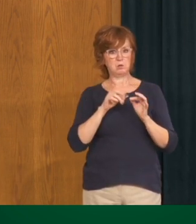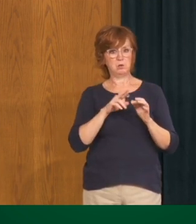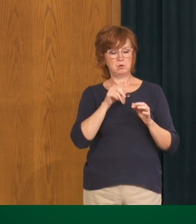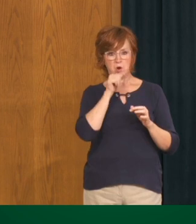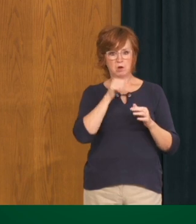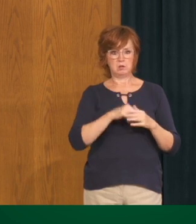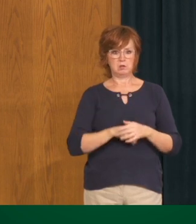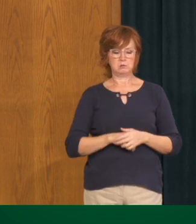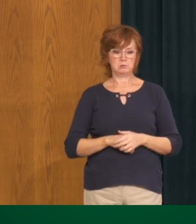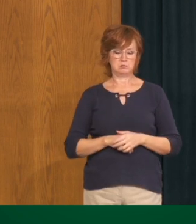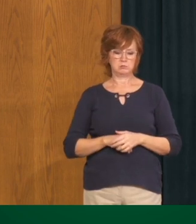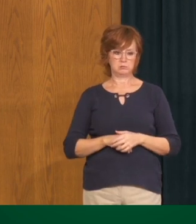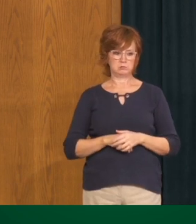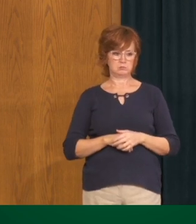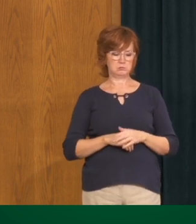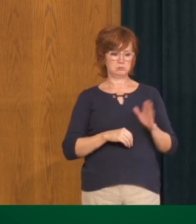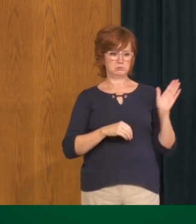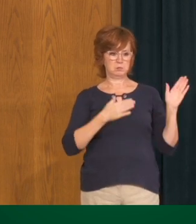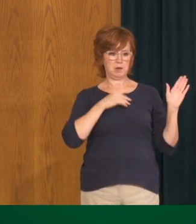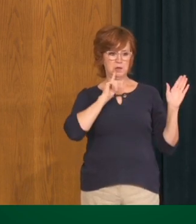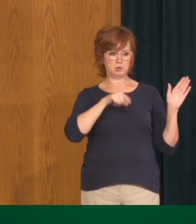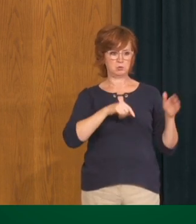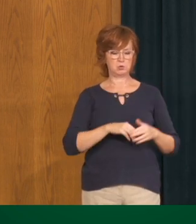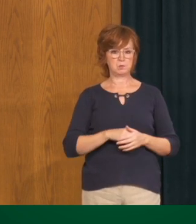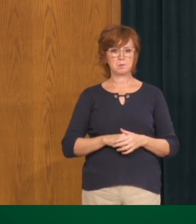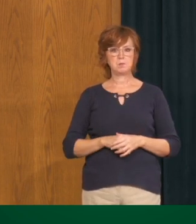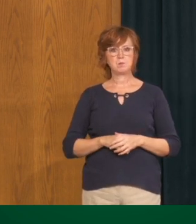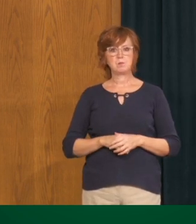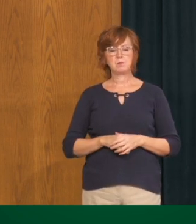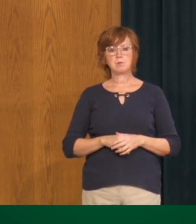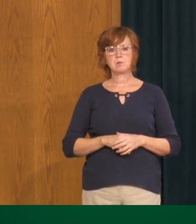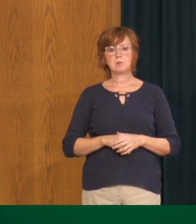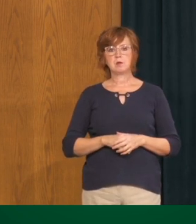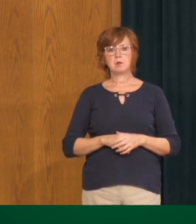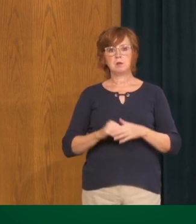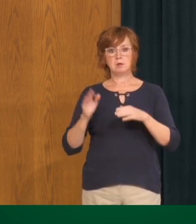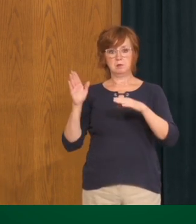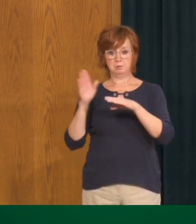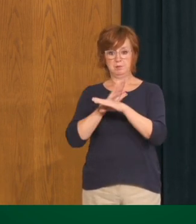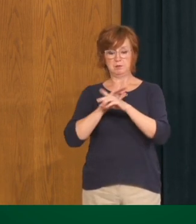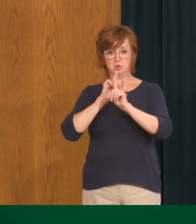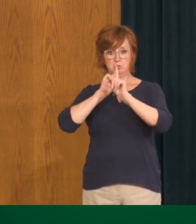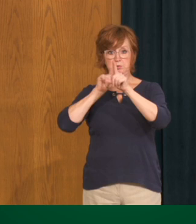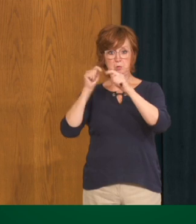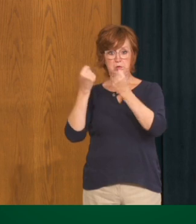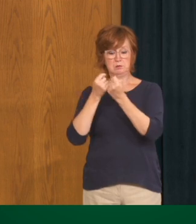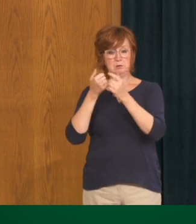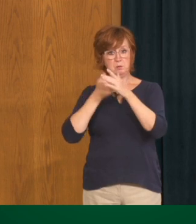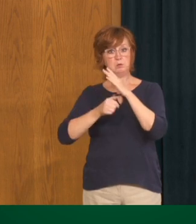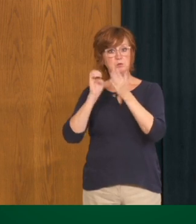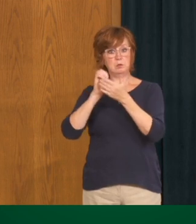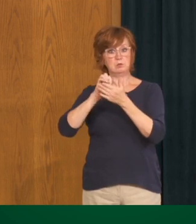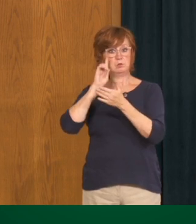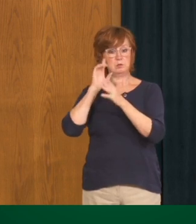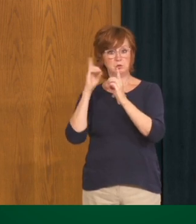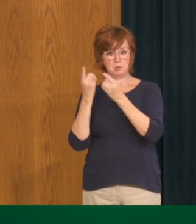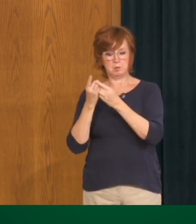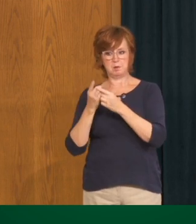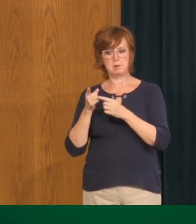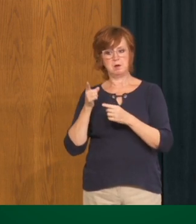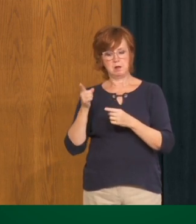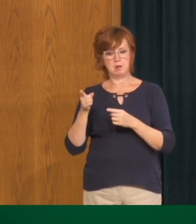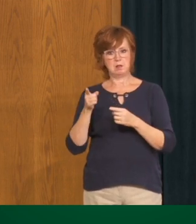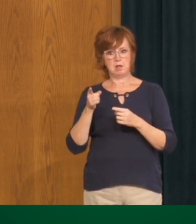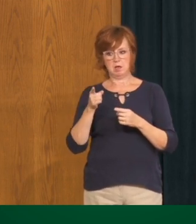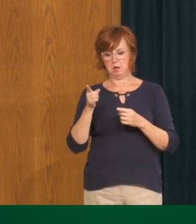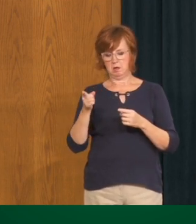education? So my understanding with discussions with the business response team of education is that there's a wide variation